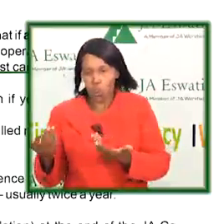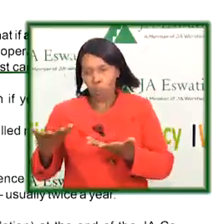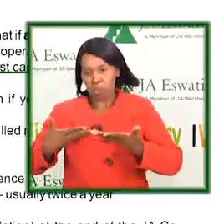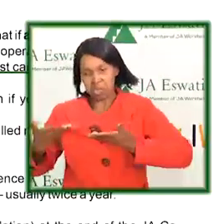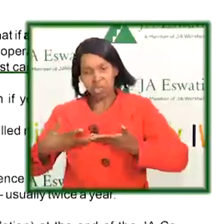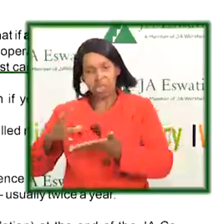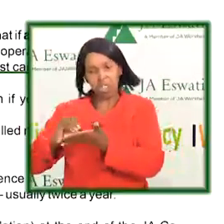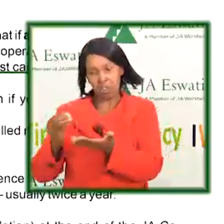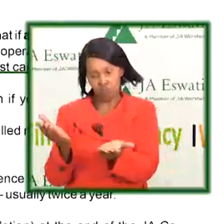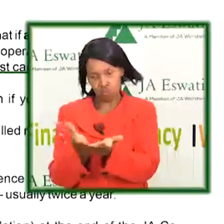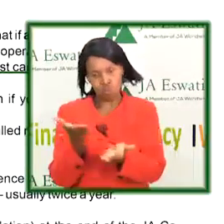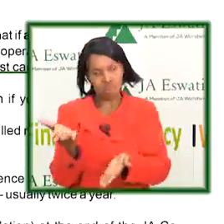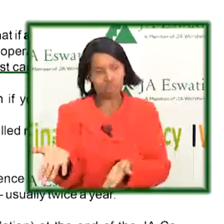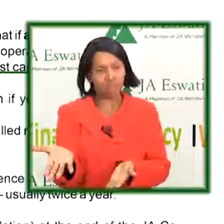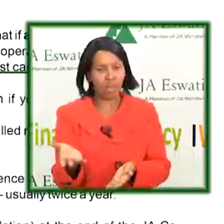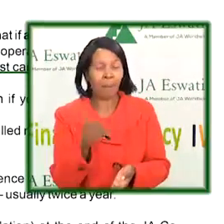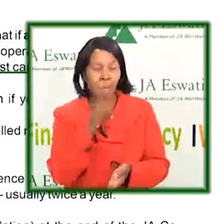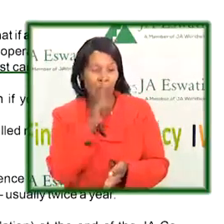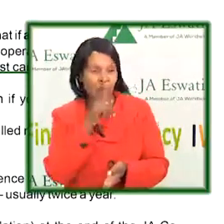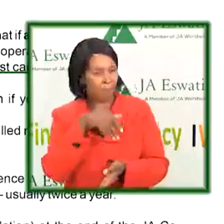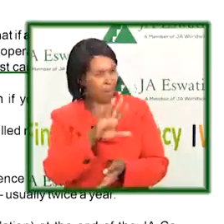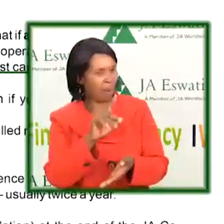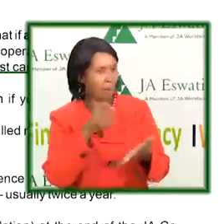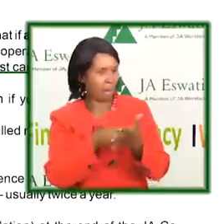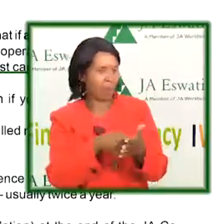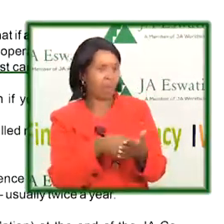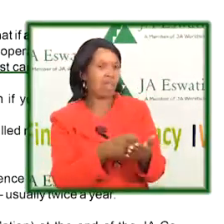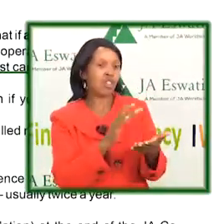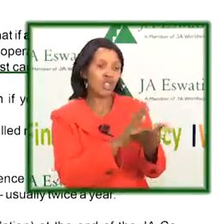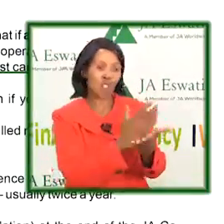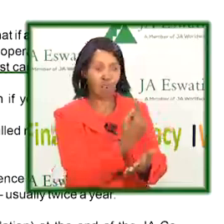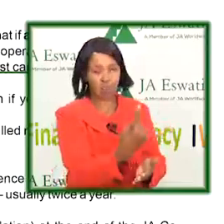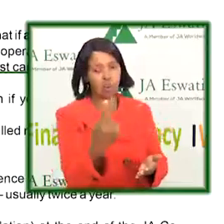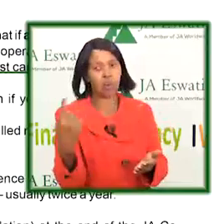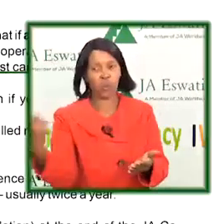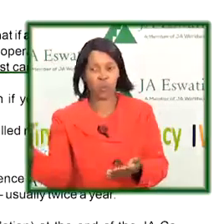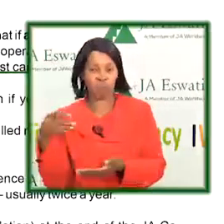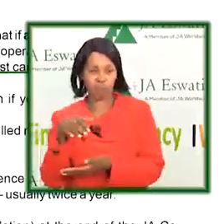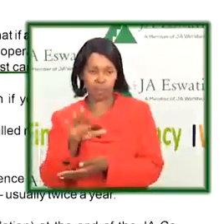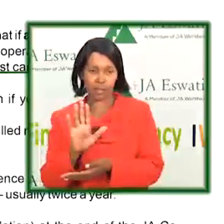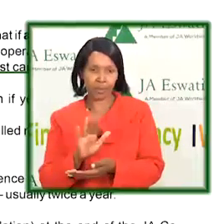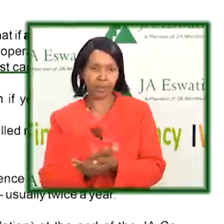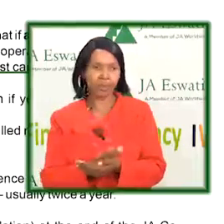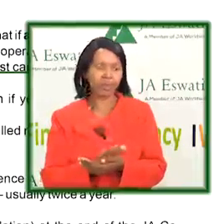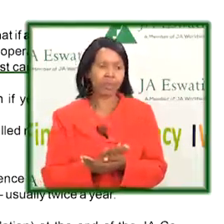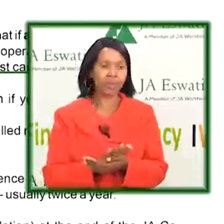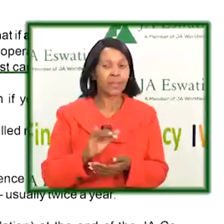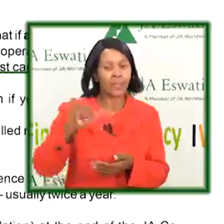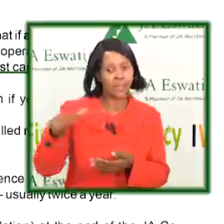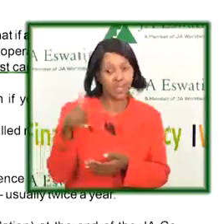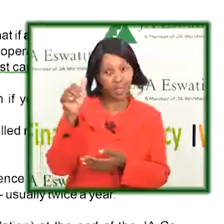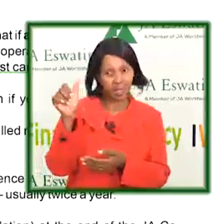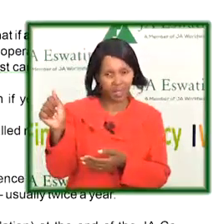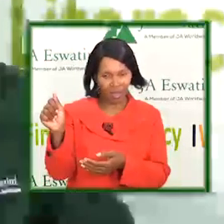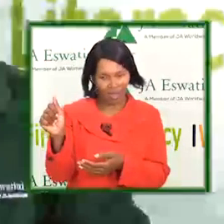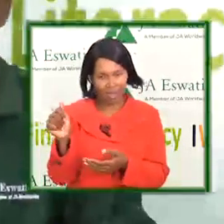for you to buy at least one share. What Junior Achievement does so that to accommodate those kind of